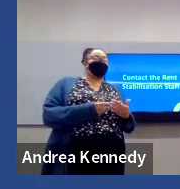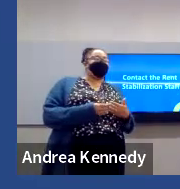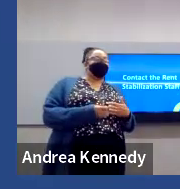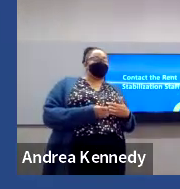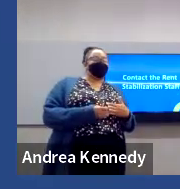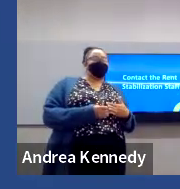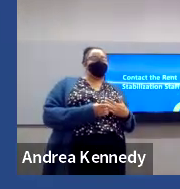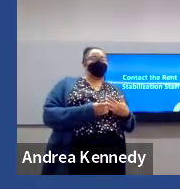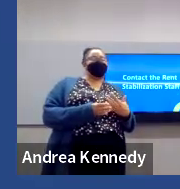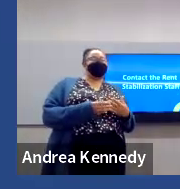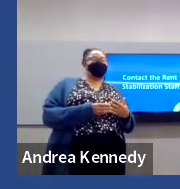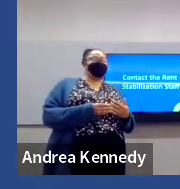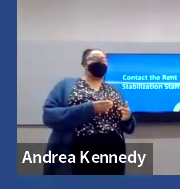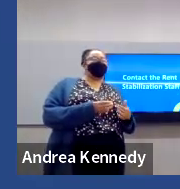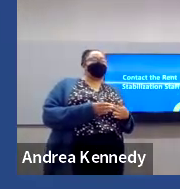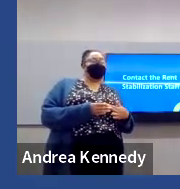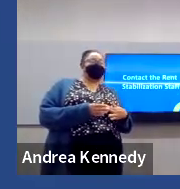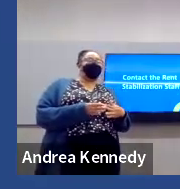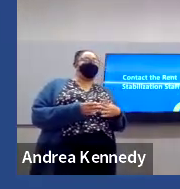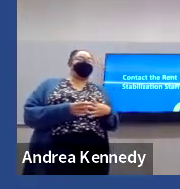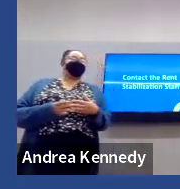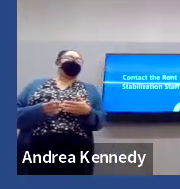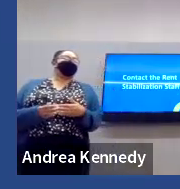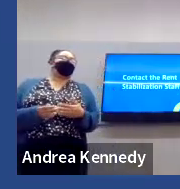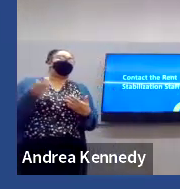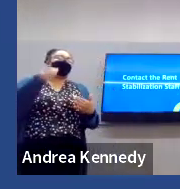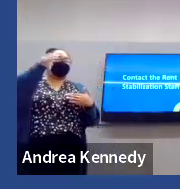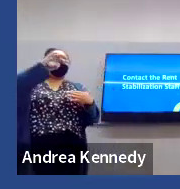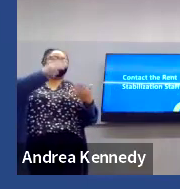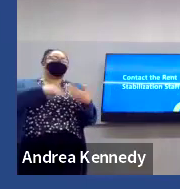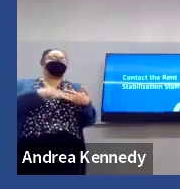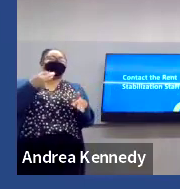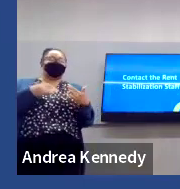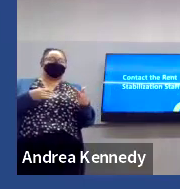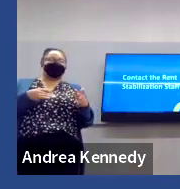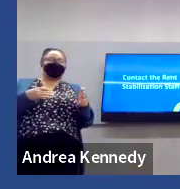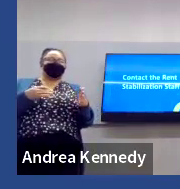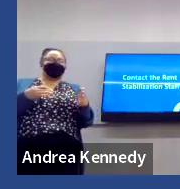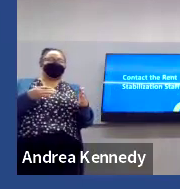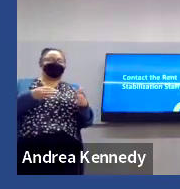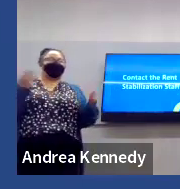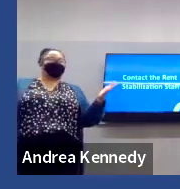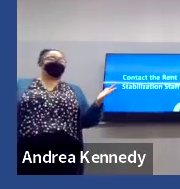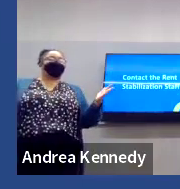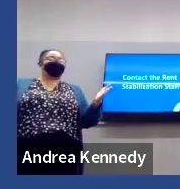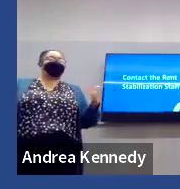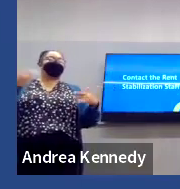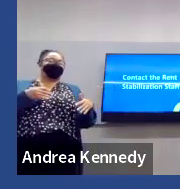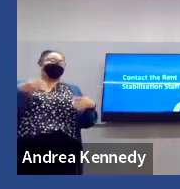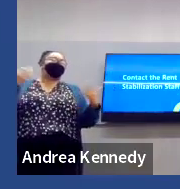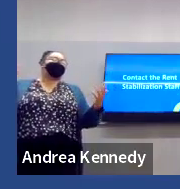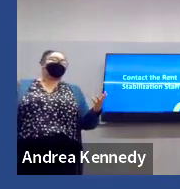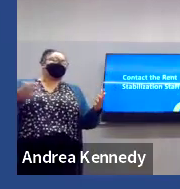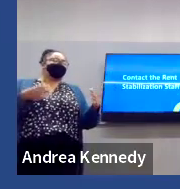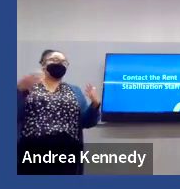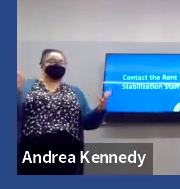gonna send a copy of the PowerPoints out to you over email tomorrow. So you'll have this as a reference, should you need